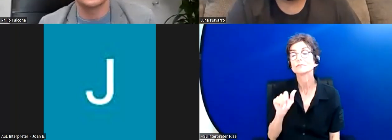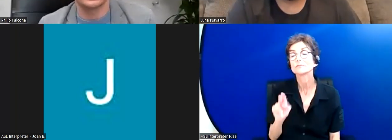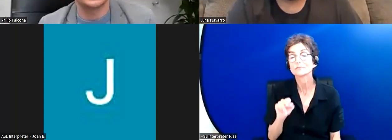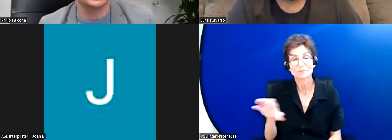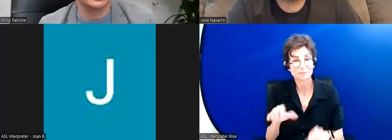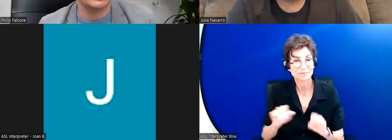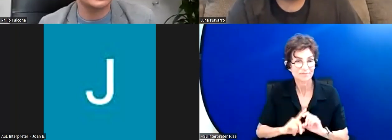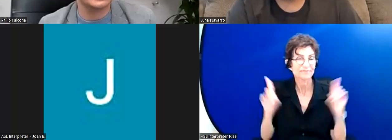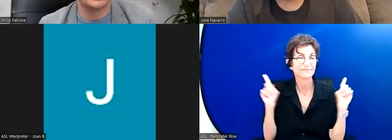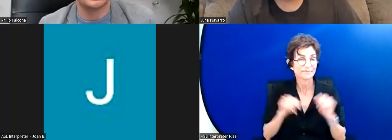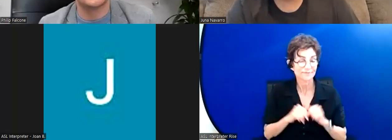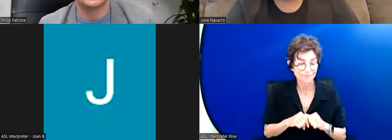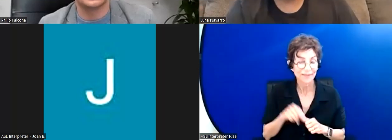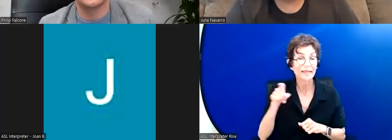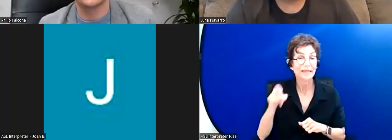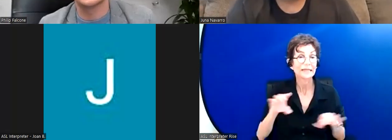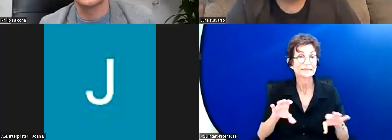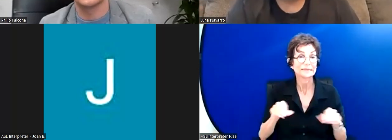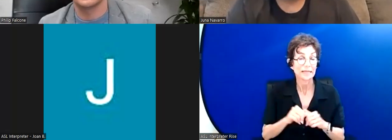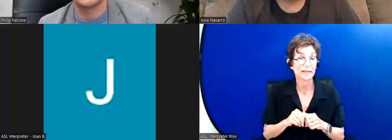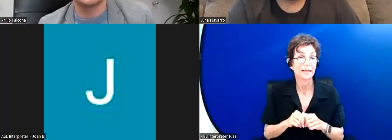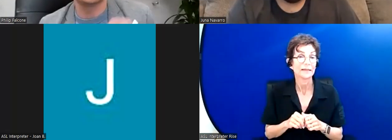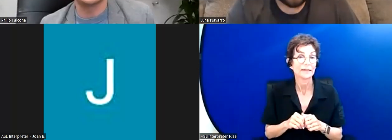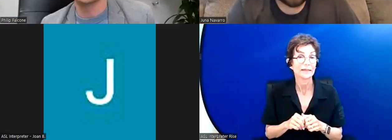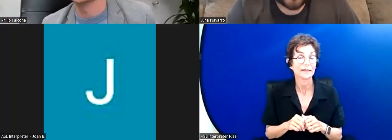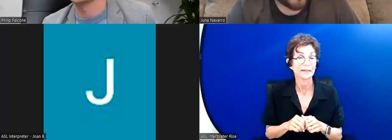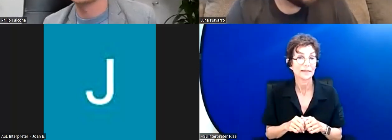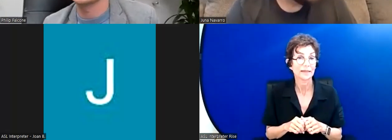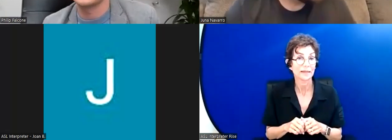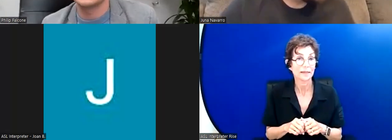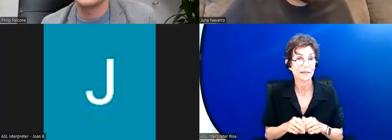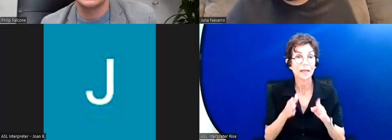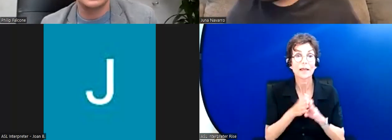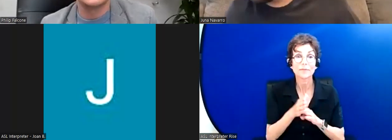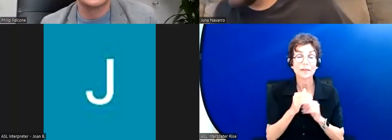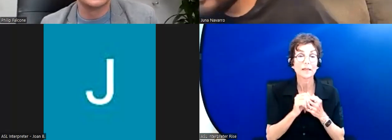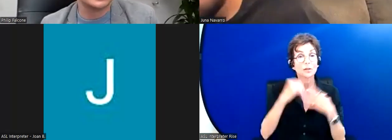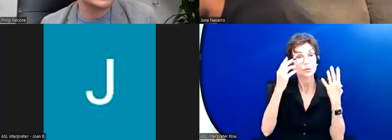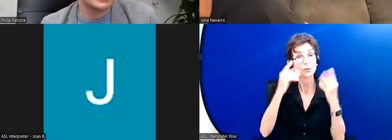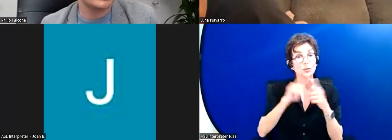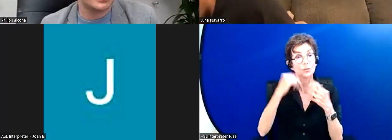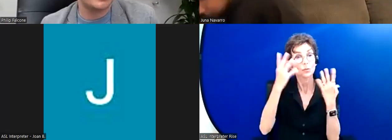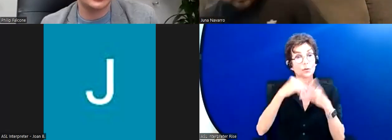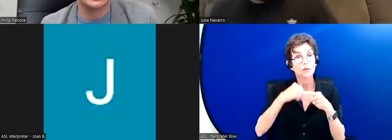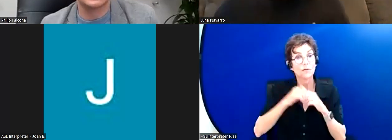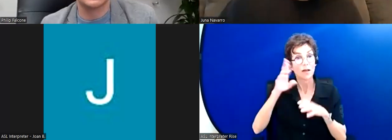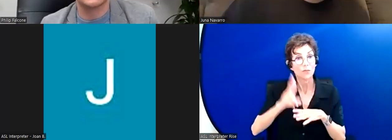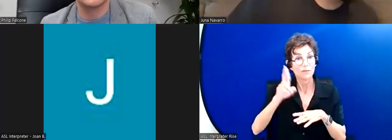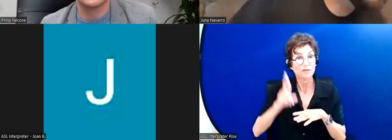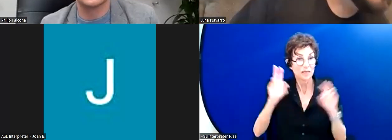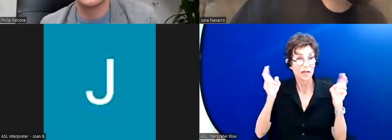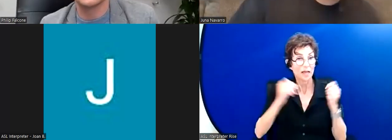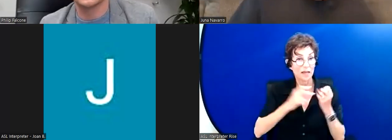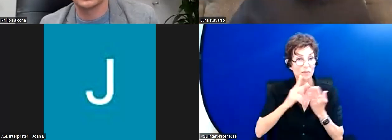way. So Juan can share on how he's done it. But mainly through Beautify Riverside, is some of the things that I've mentioned